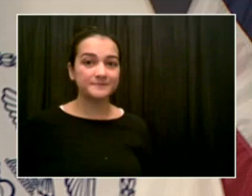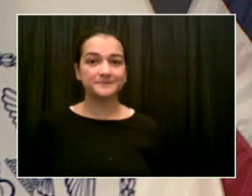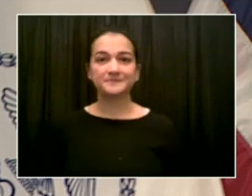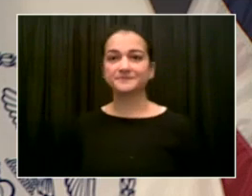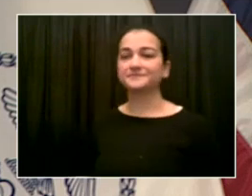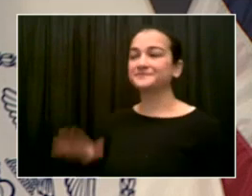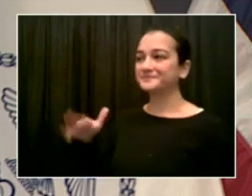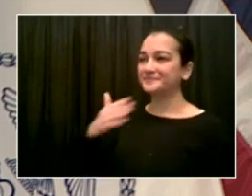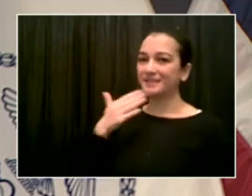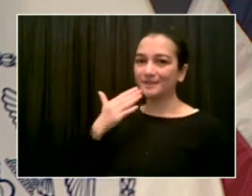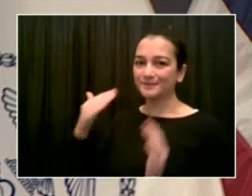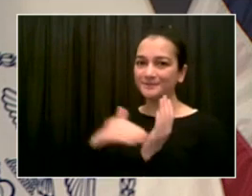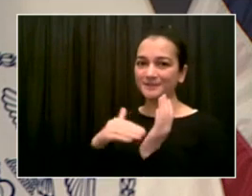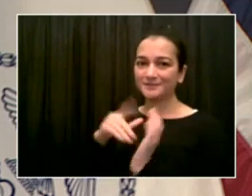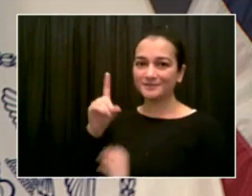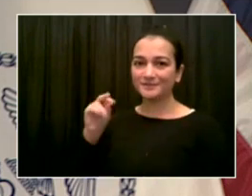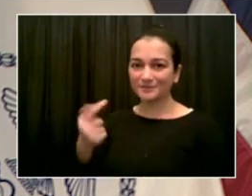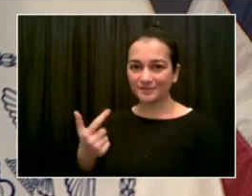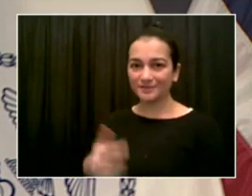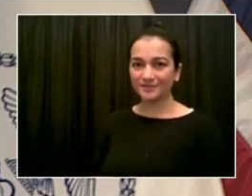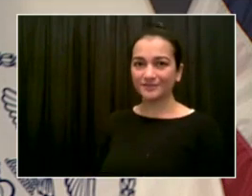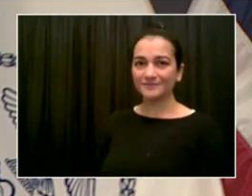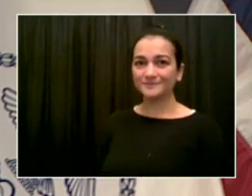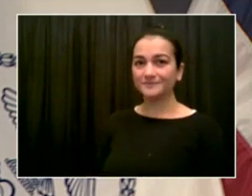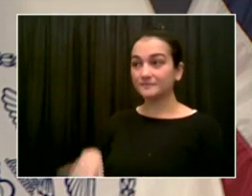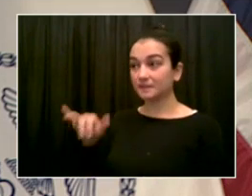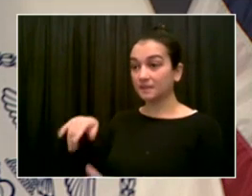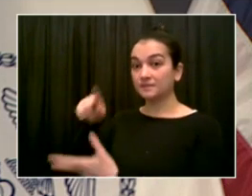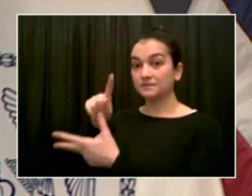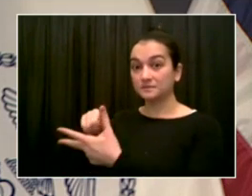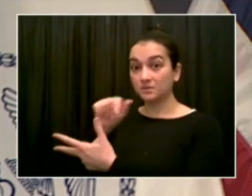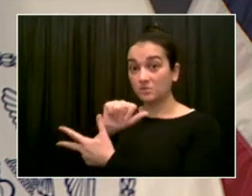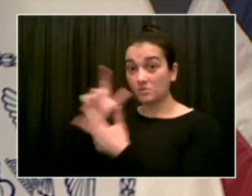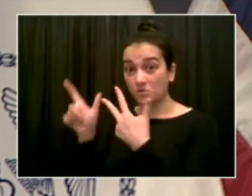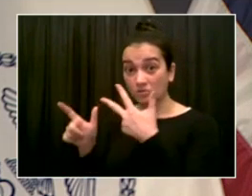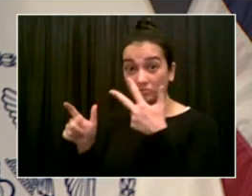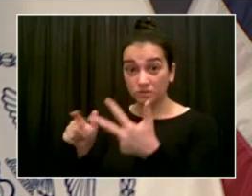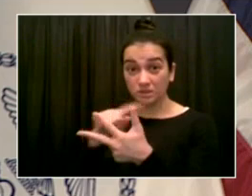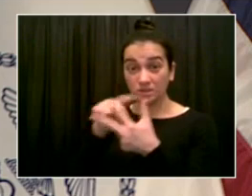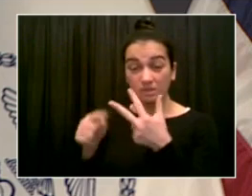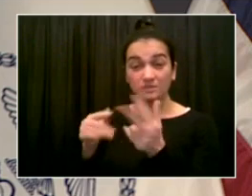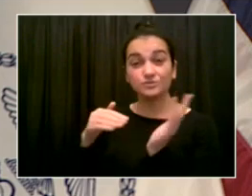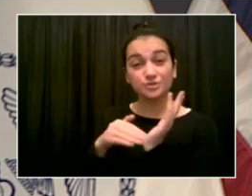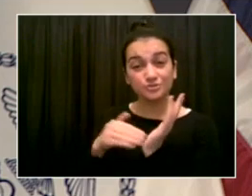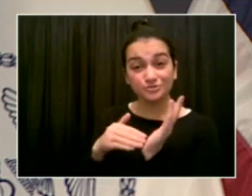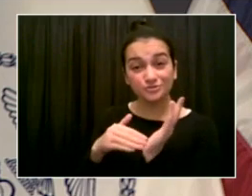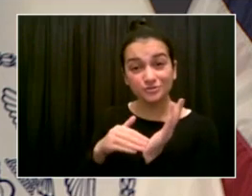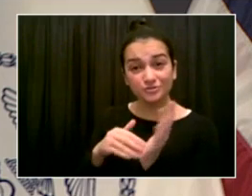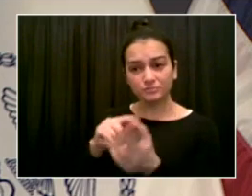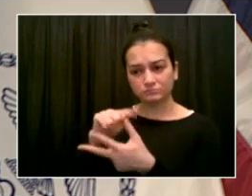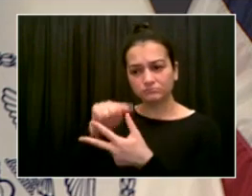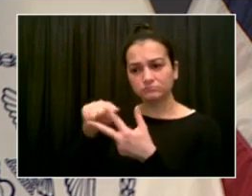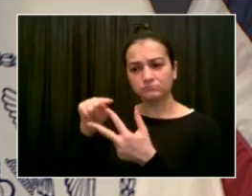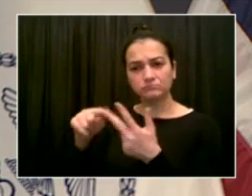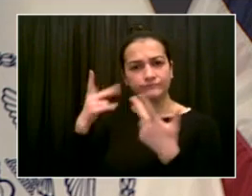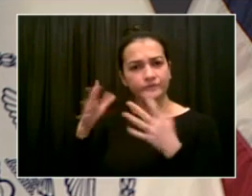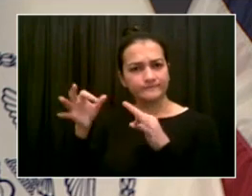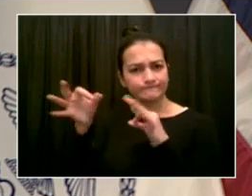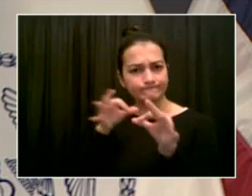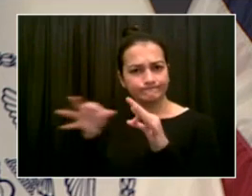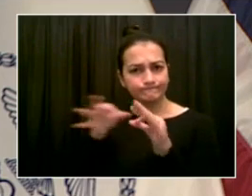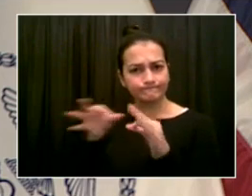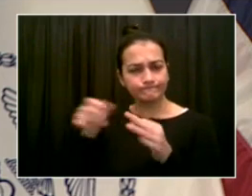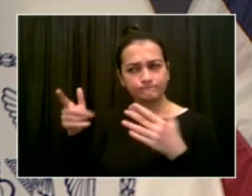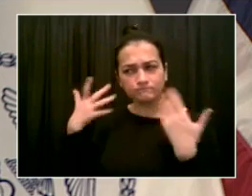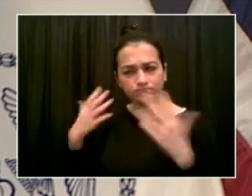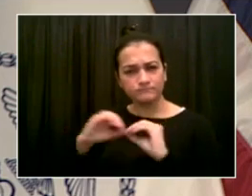been amazing, powerful voices throughout this crisis and voices of truth. So everyone, there it is, broken down as clearly